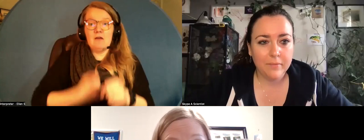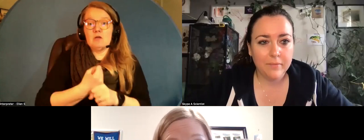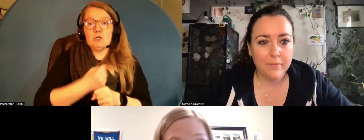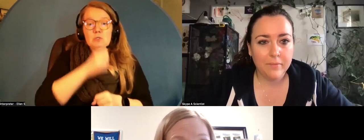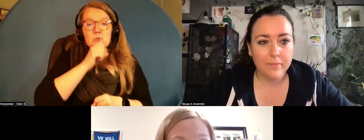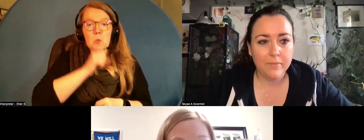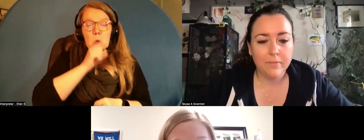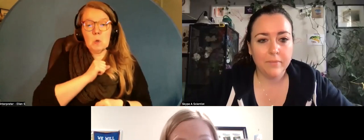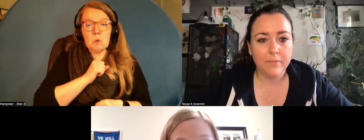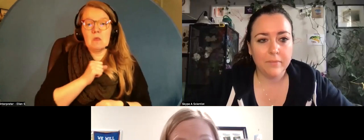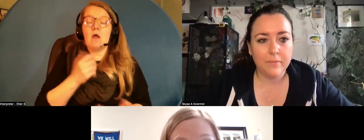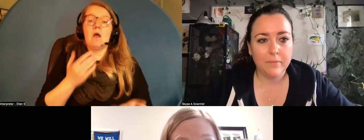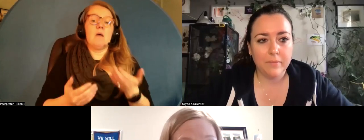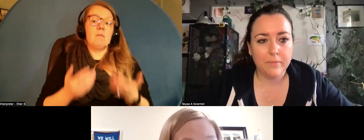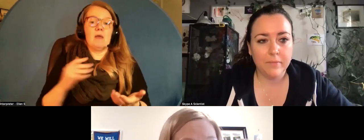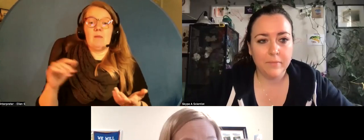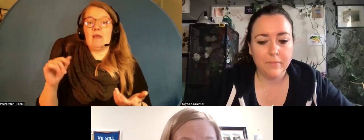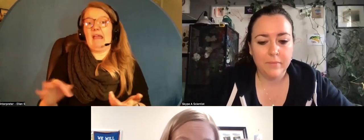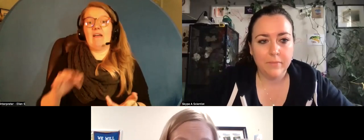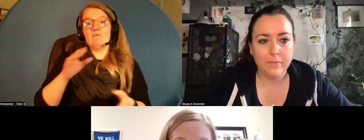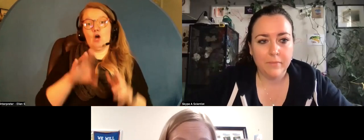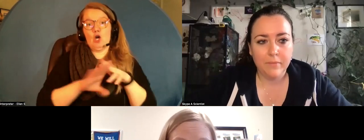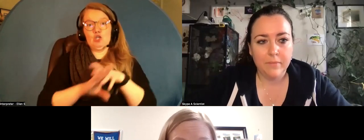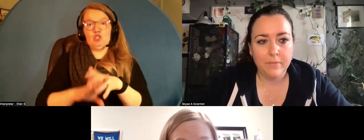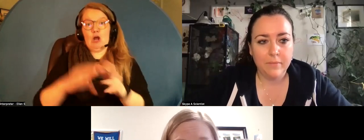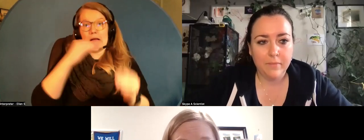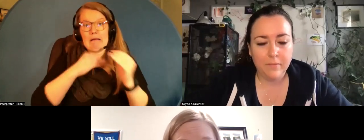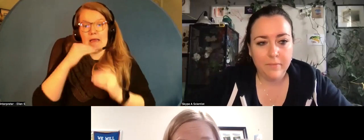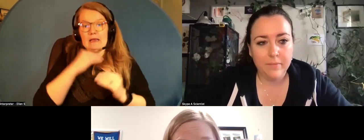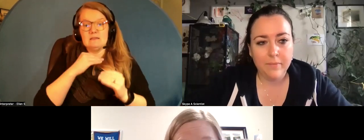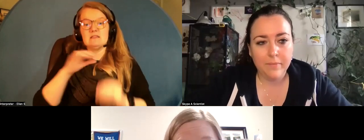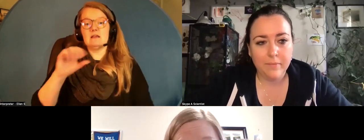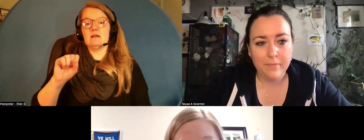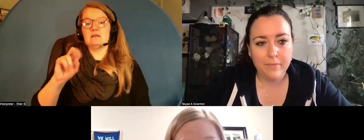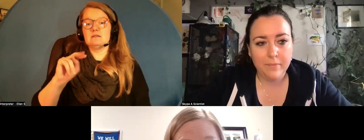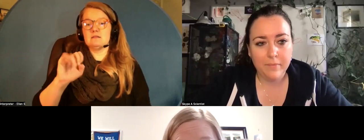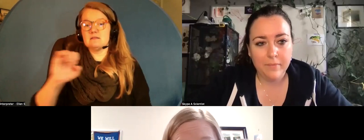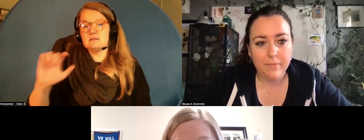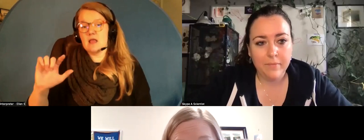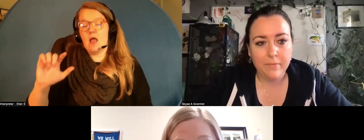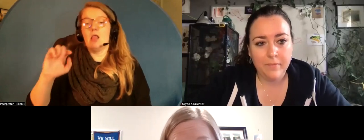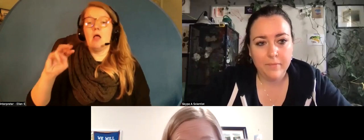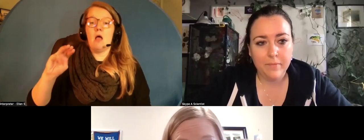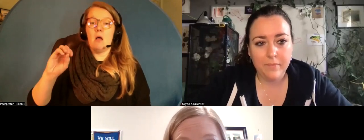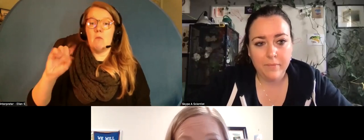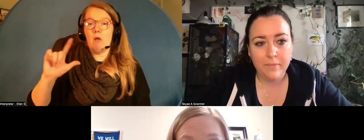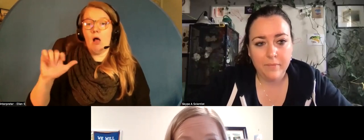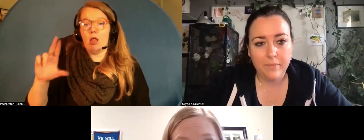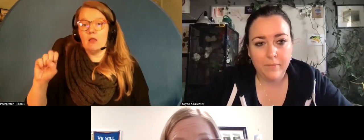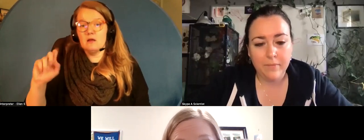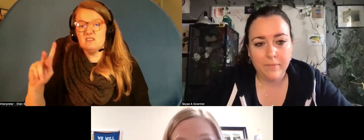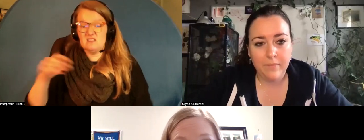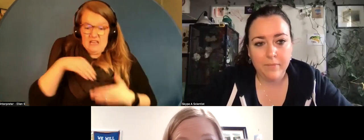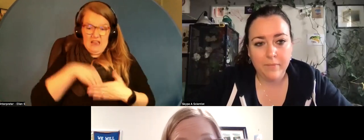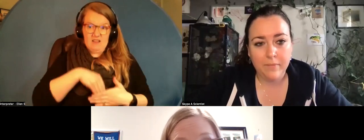say, snail or mollusk that has the larval form, they might have that tapeworm for their whole lifetime.